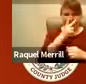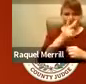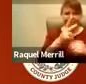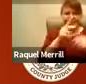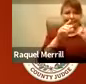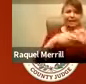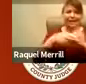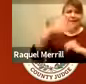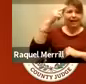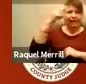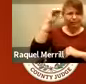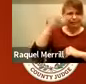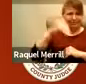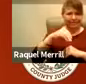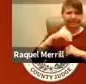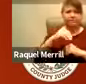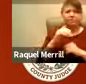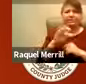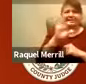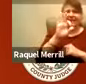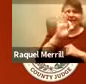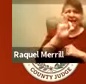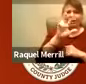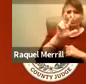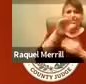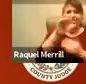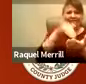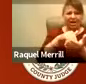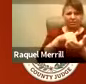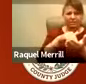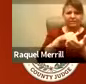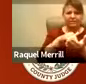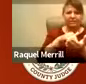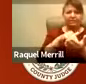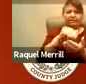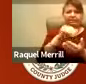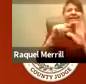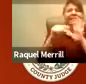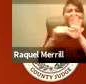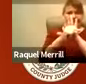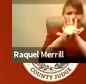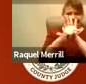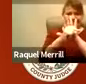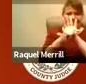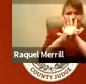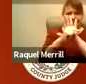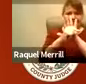high percentage, 93,000 of those tests were negative.